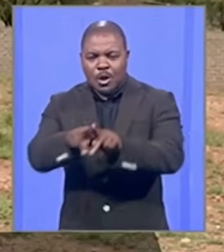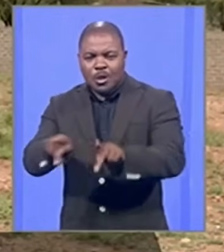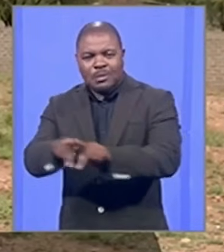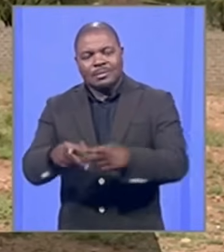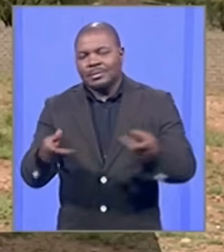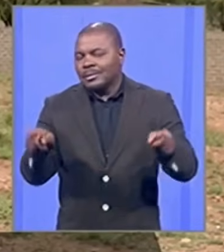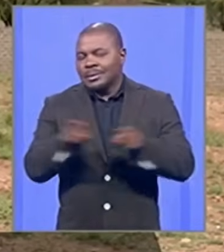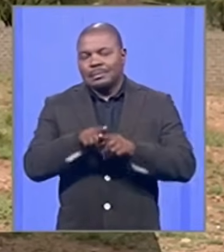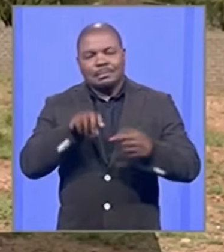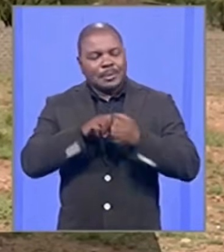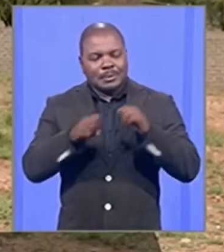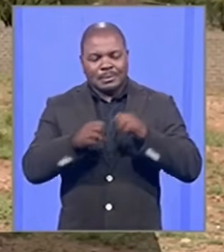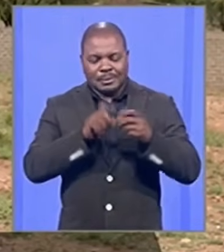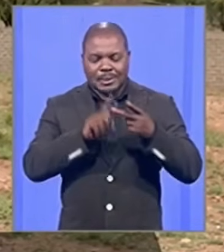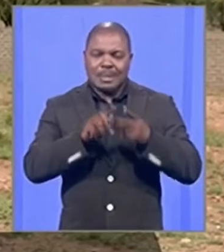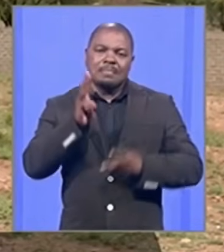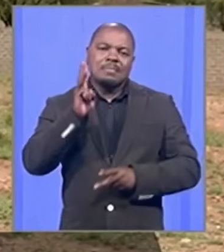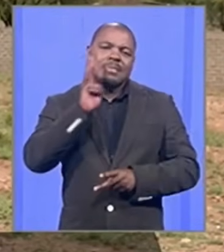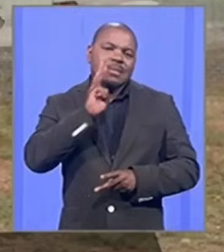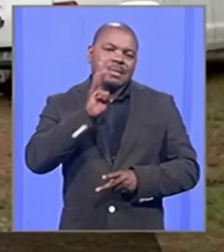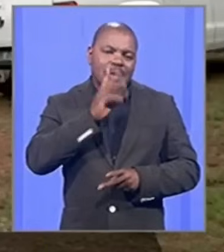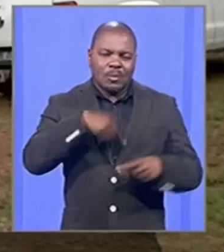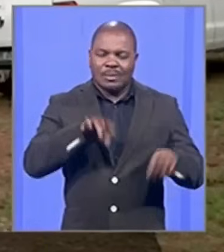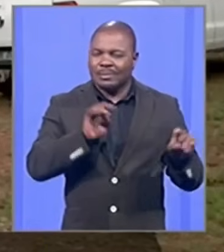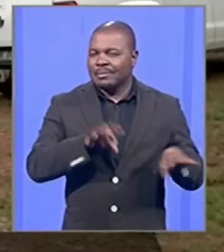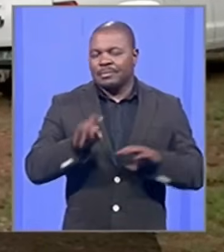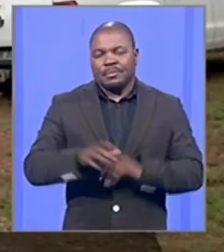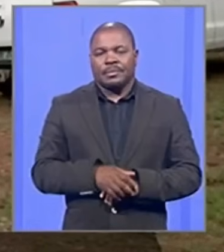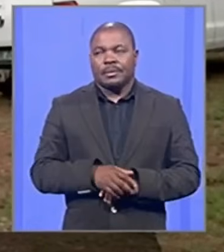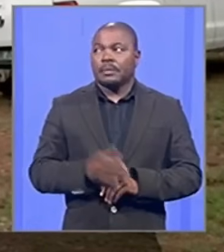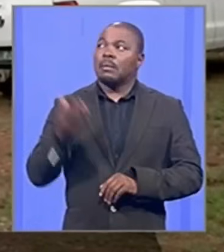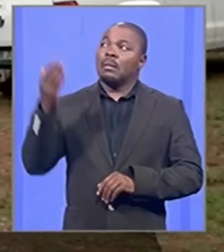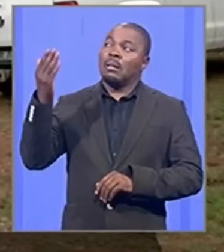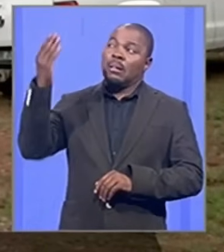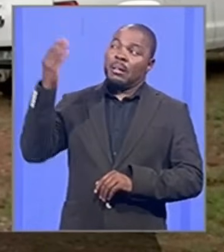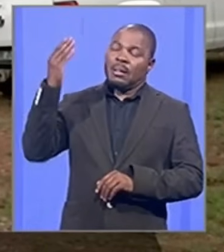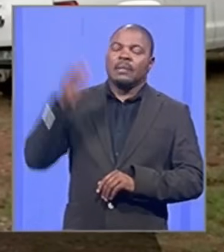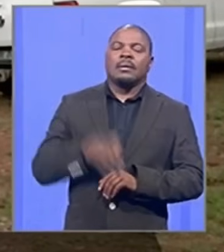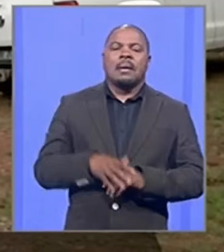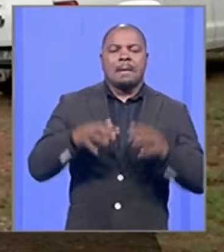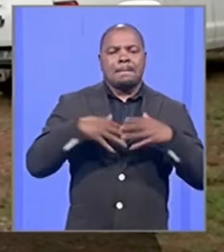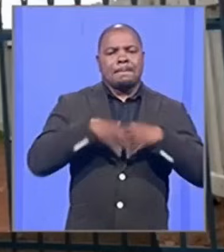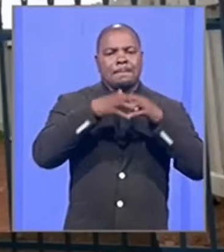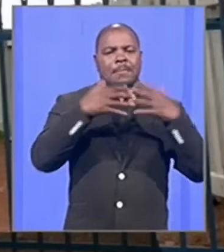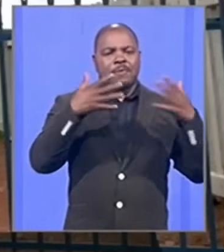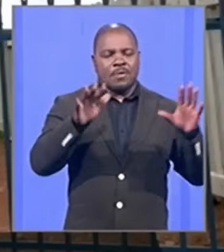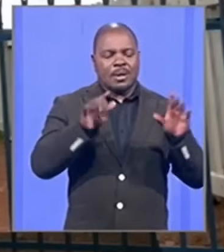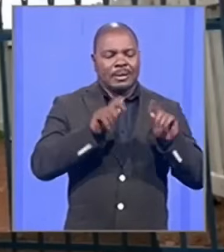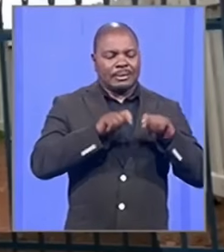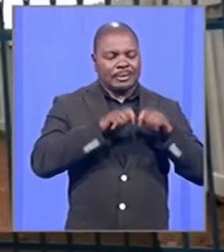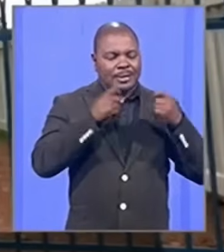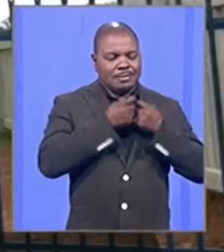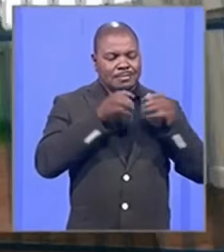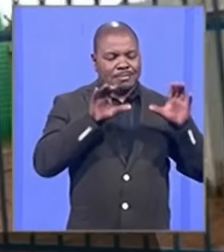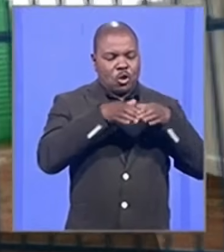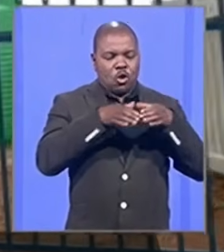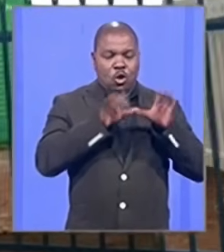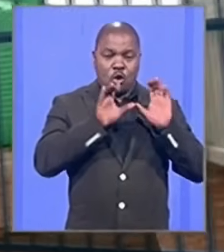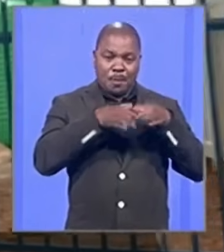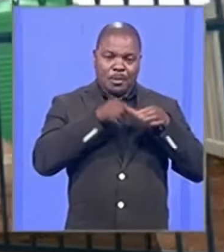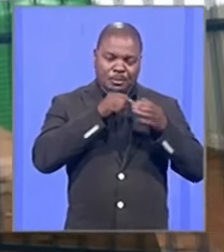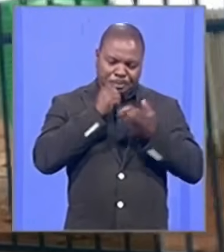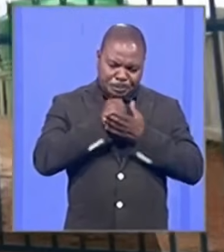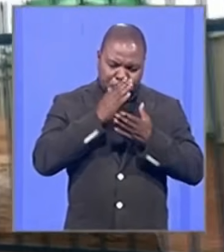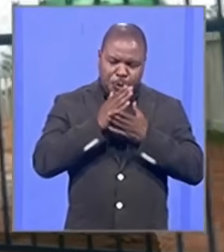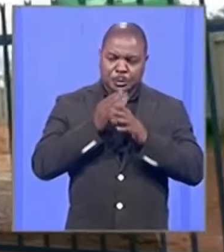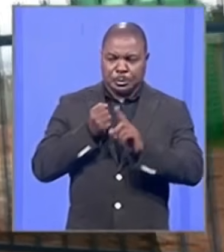go builwe ka metsi re na le tshokolo ya metsi. Nakong e fetileng go ile ga thehwa komiti ya phethahatso e tlang go netefatsa gore